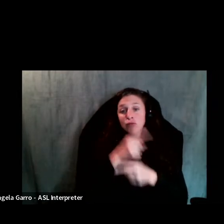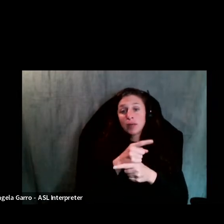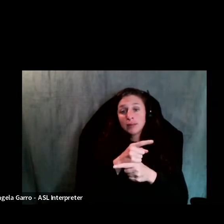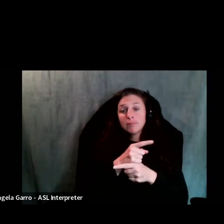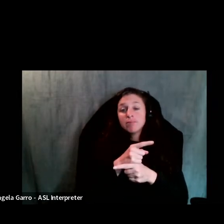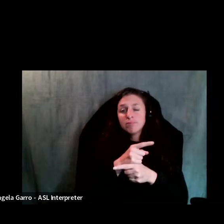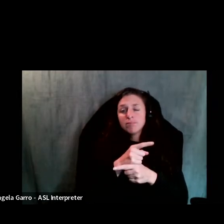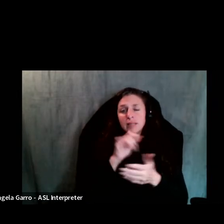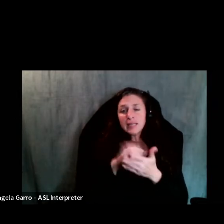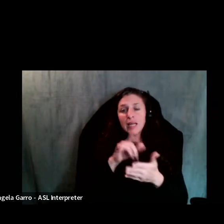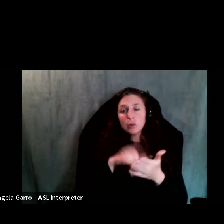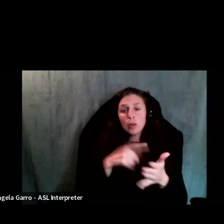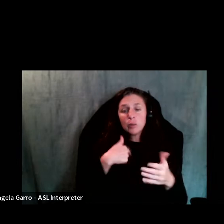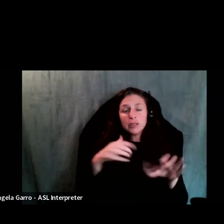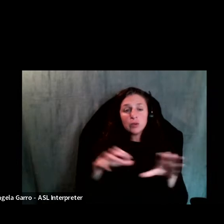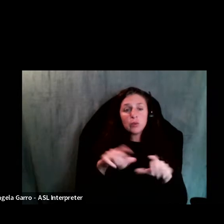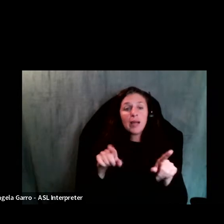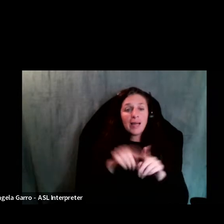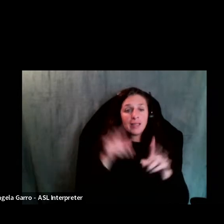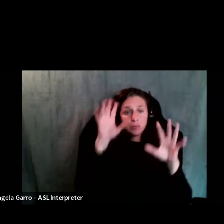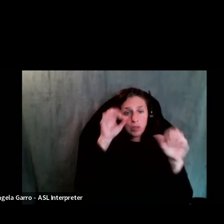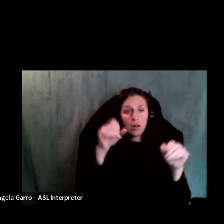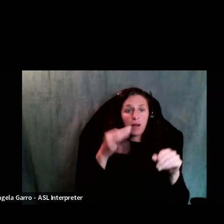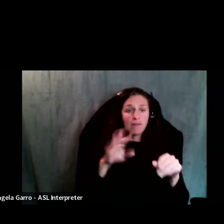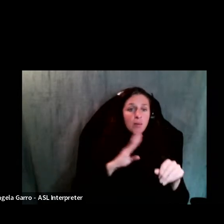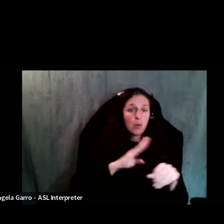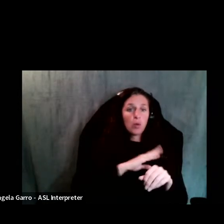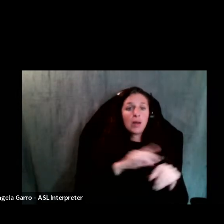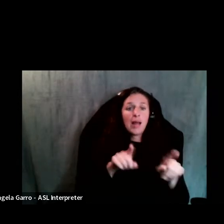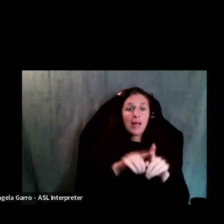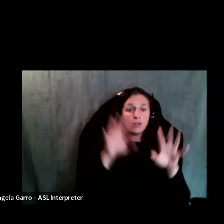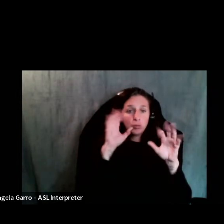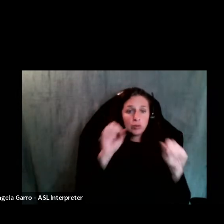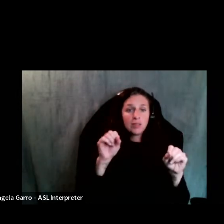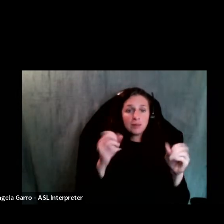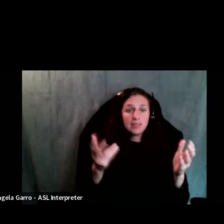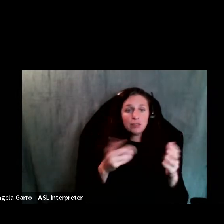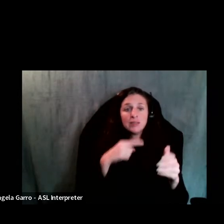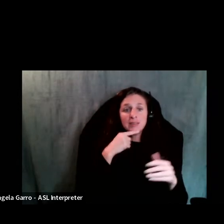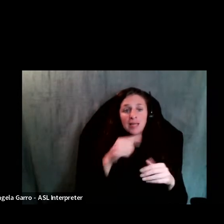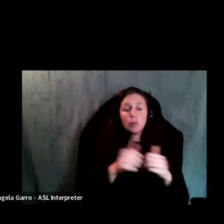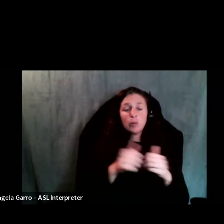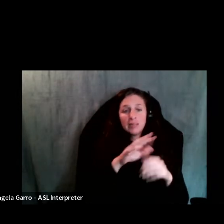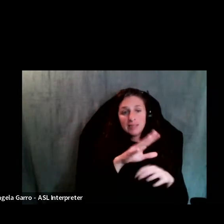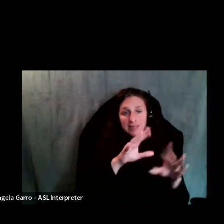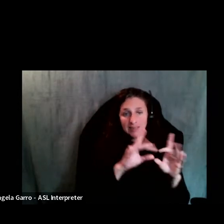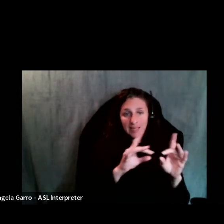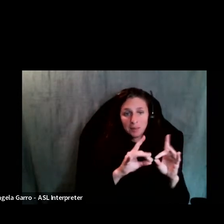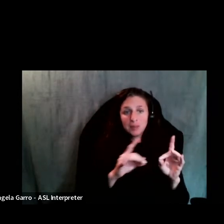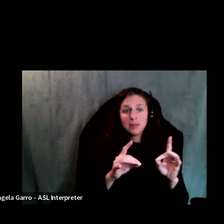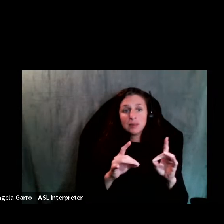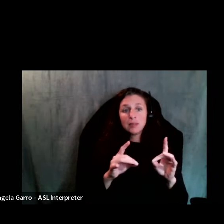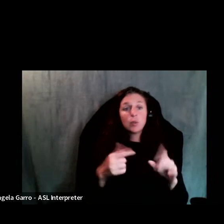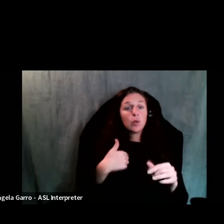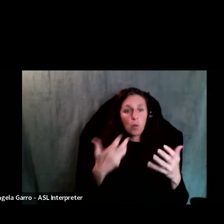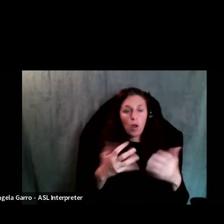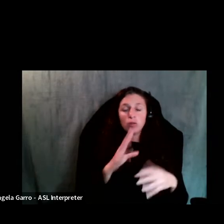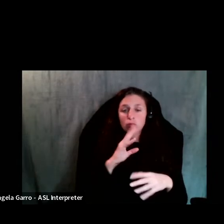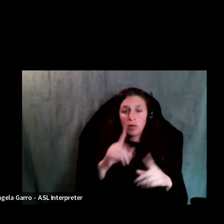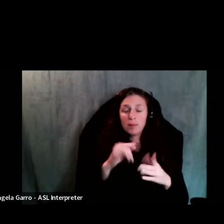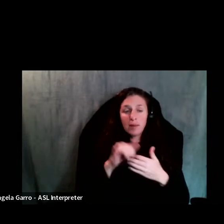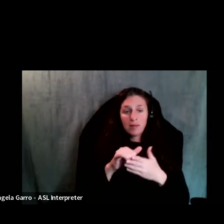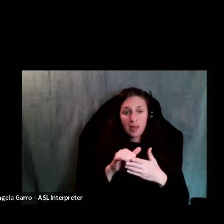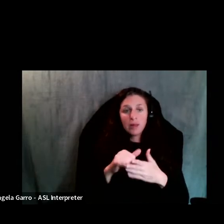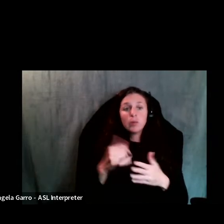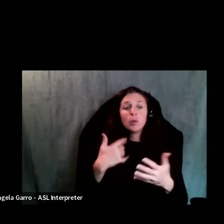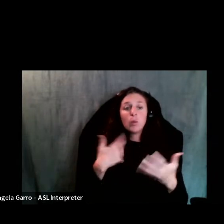what we do. And as president of the board, as the superintendent here has said with his statements, you know, we want to talk about that. We want